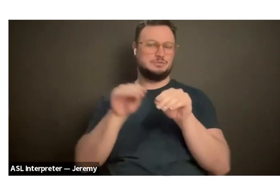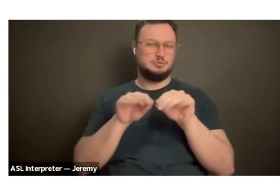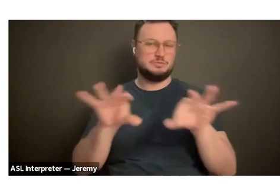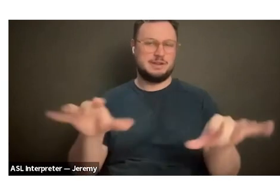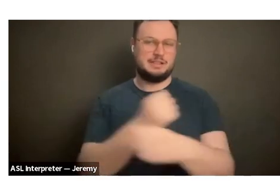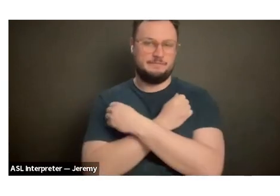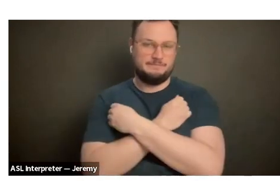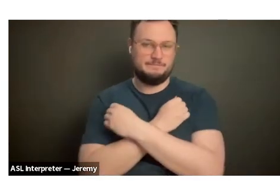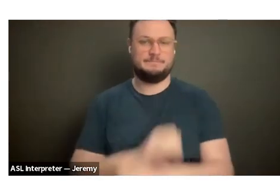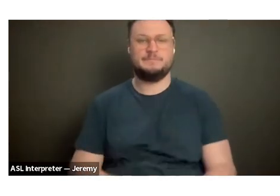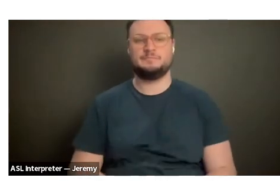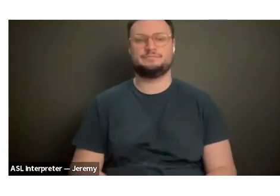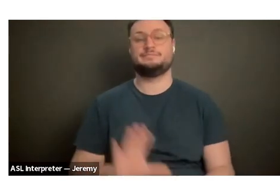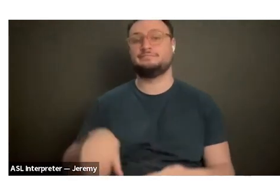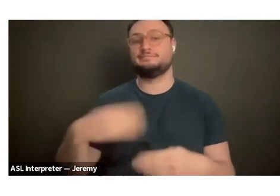please.